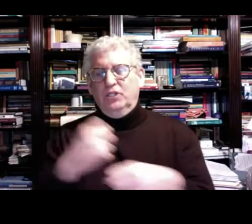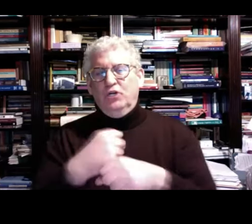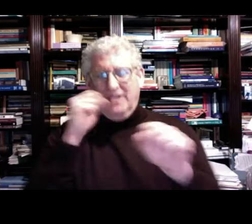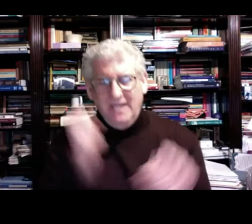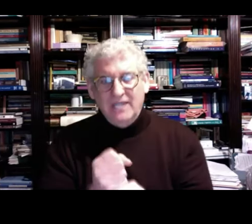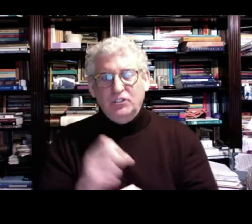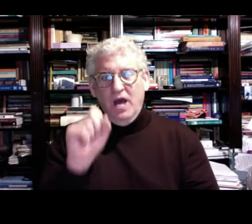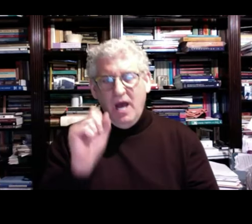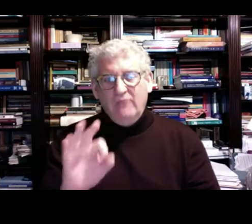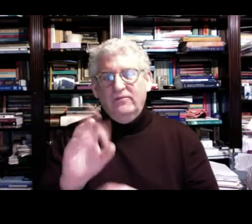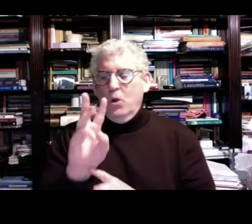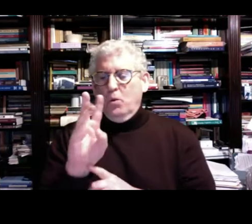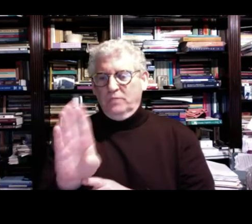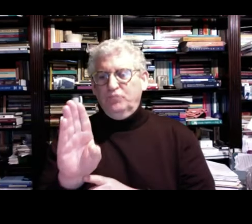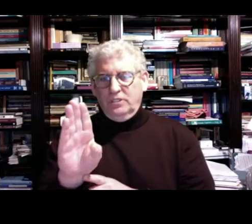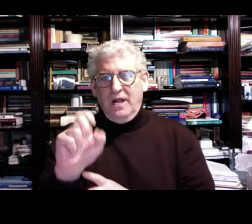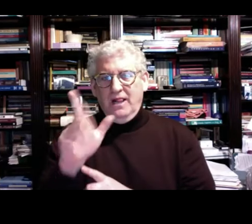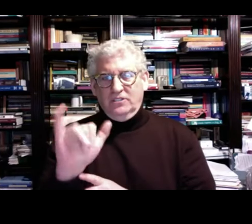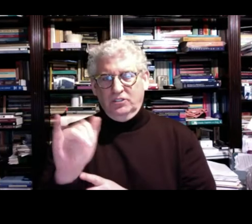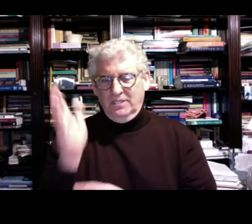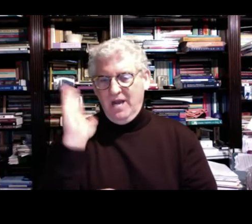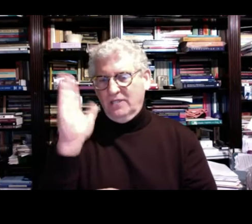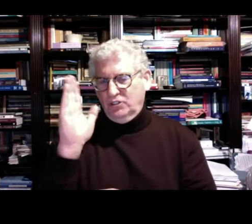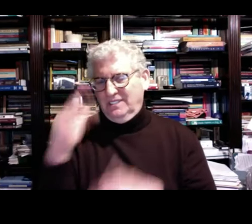40 years, and it's one of the proudest opportunities we have.